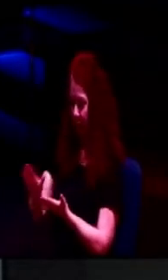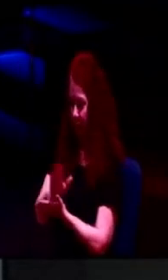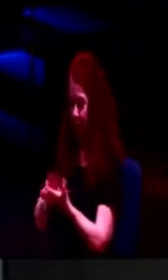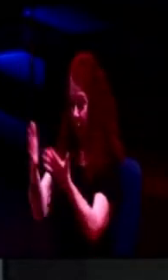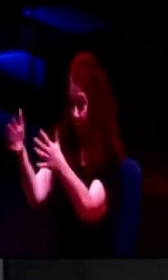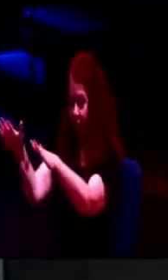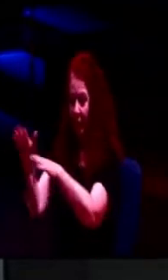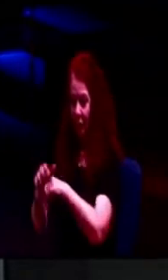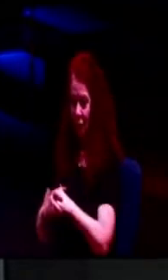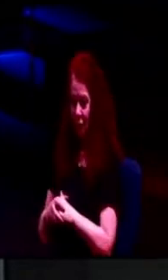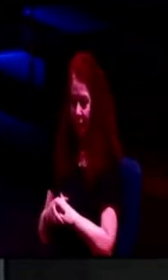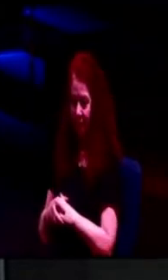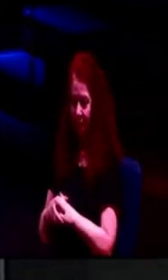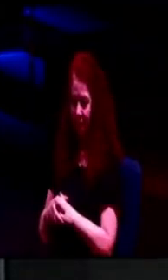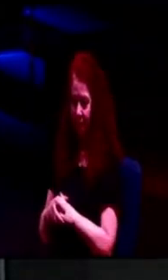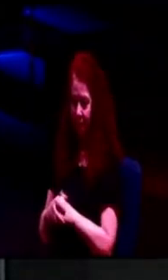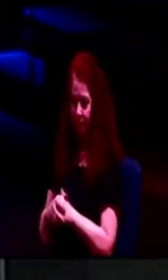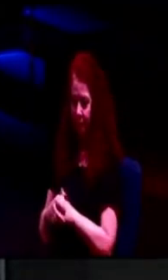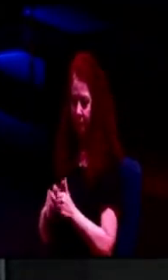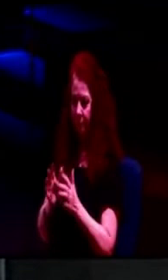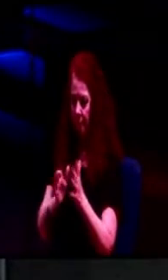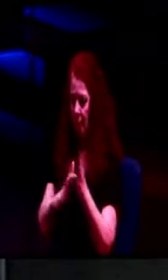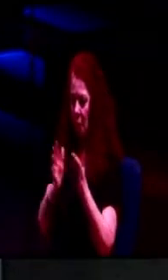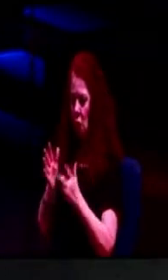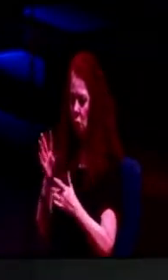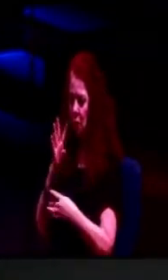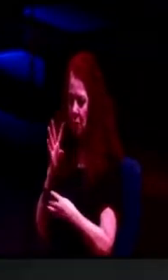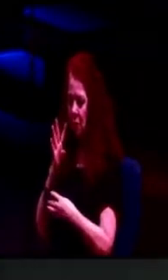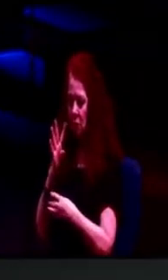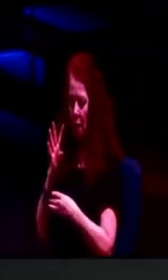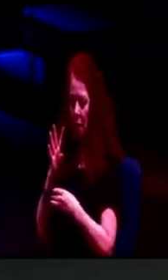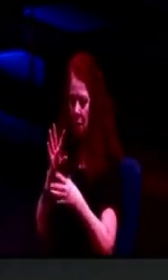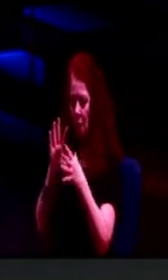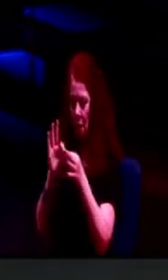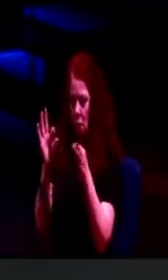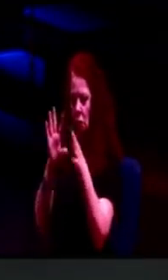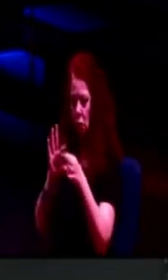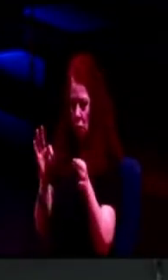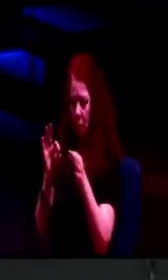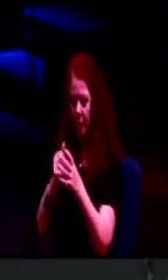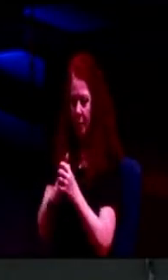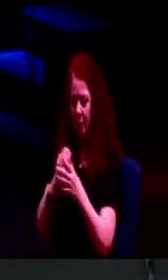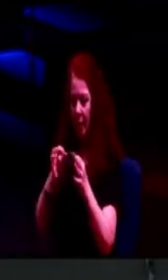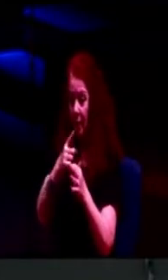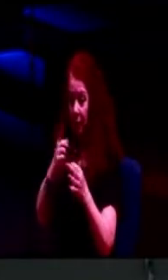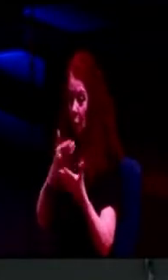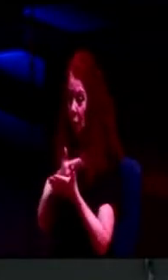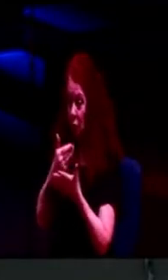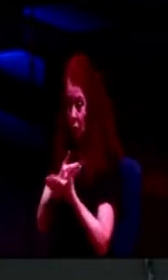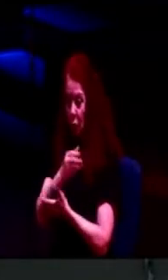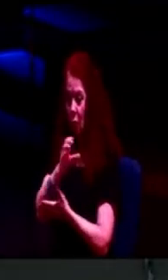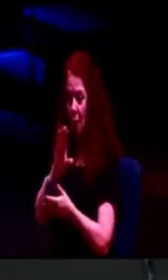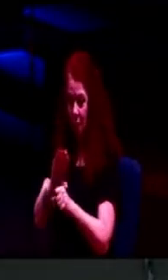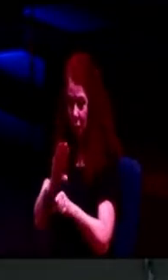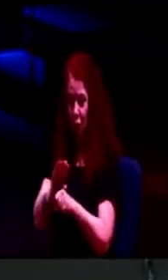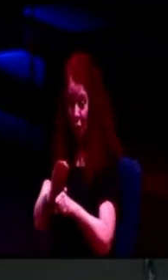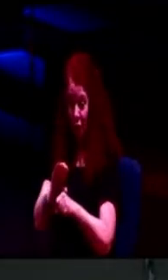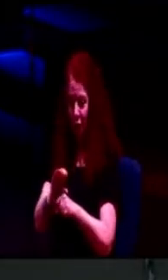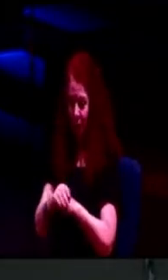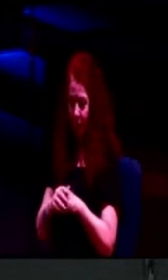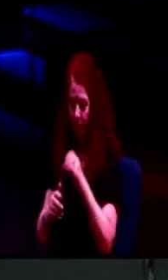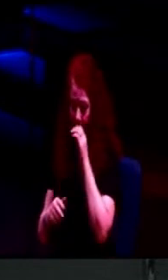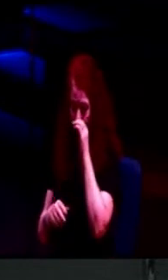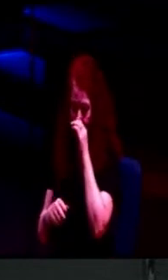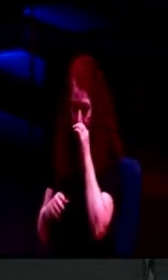And we shared some of these. Jesus talked a lot in stories. So if you're new to church, or maybe it's your first time, or maybe you're just here because your